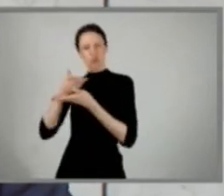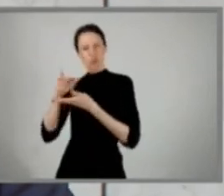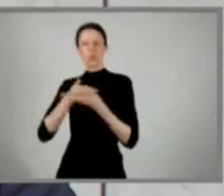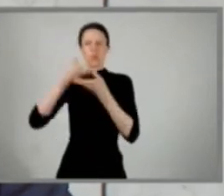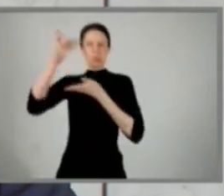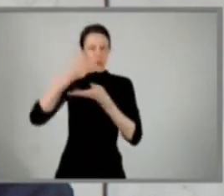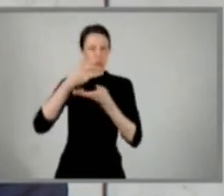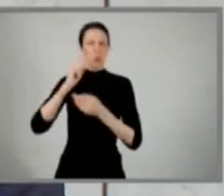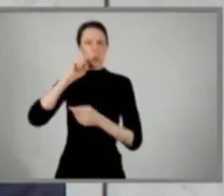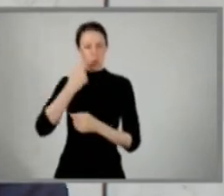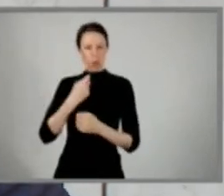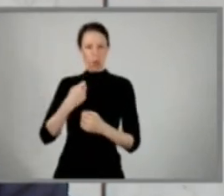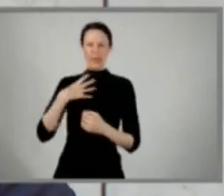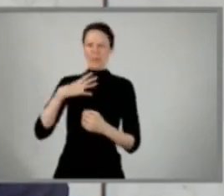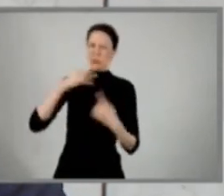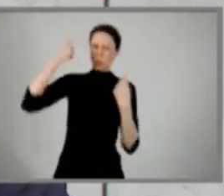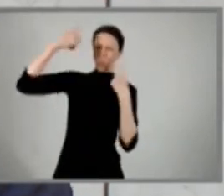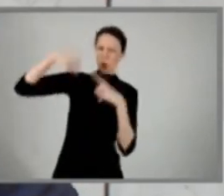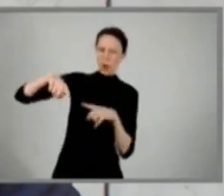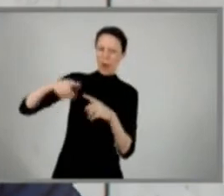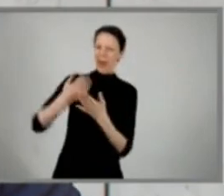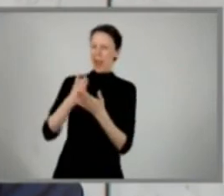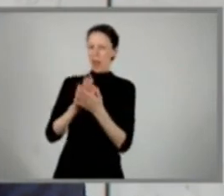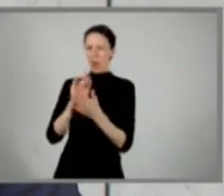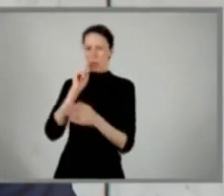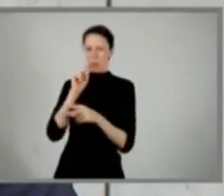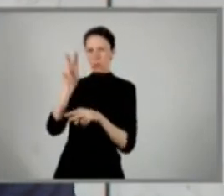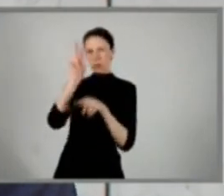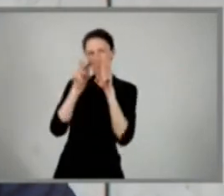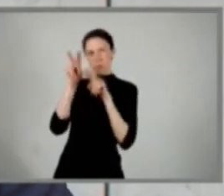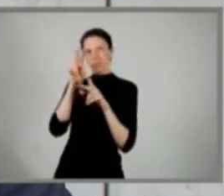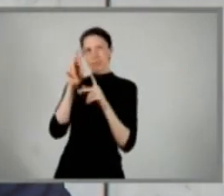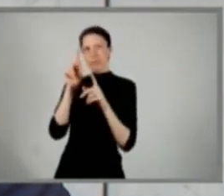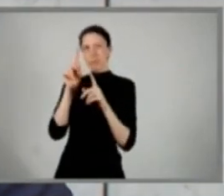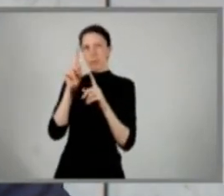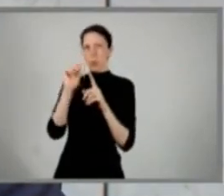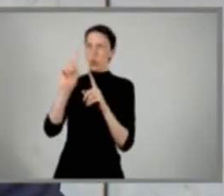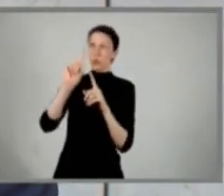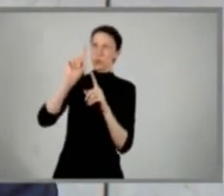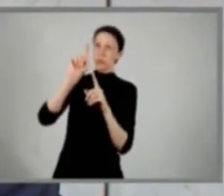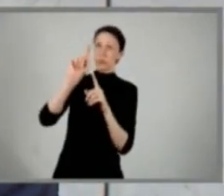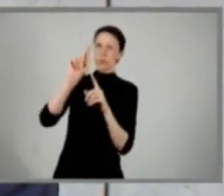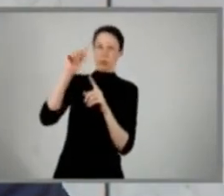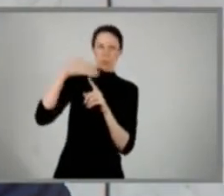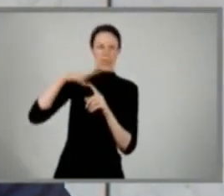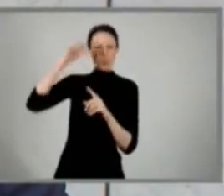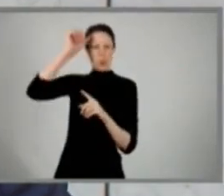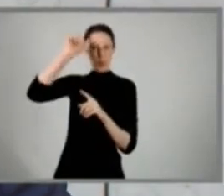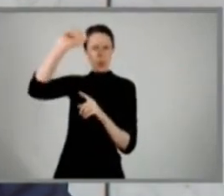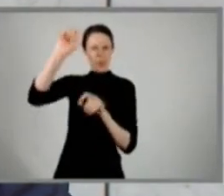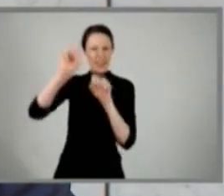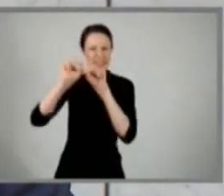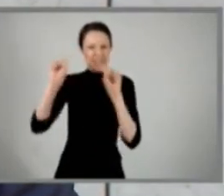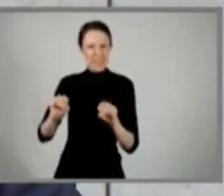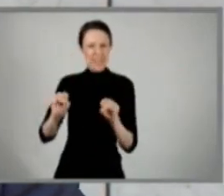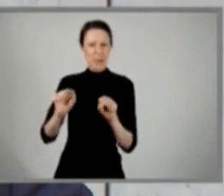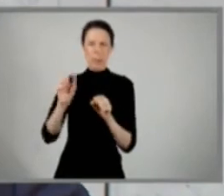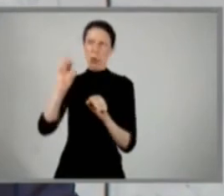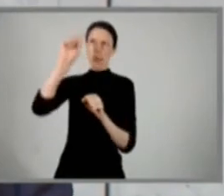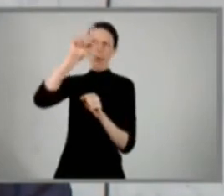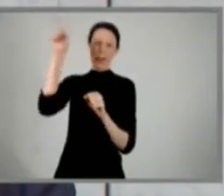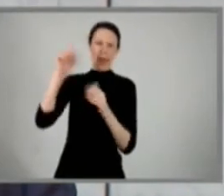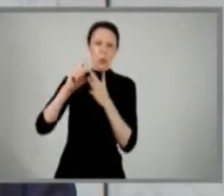are the assessments, what do they look like, what sort of assurances would you need, and they're the sort of things you want to work out country to country.